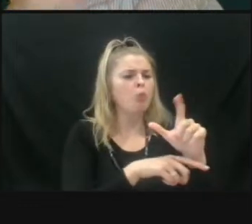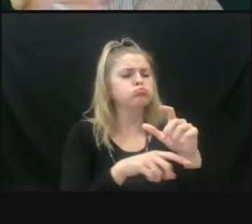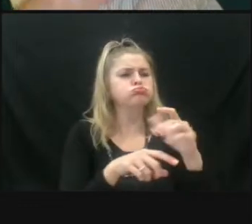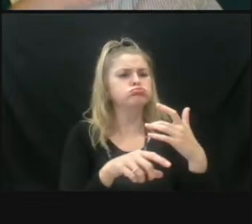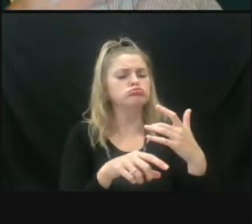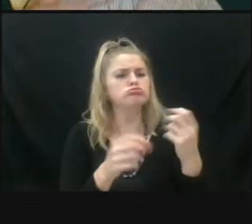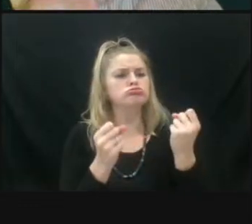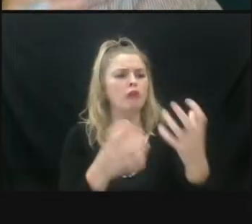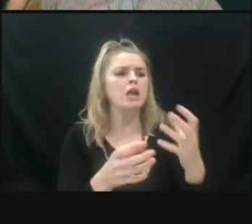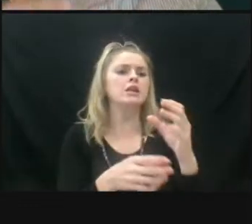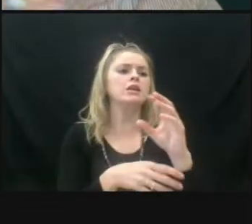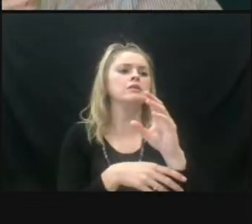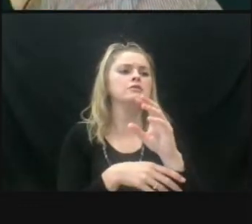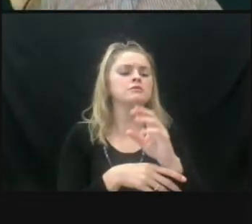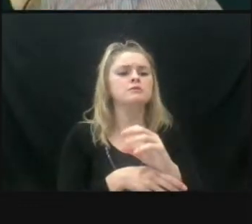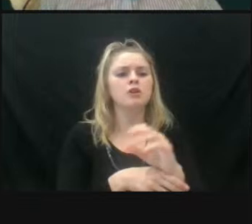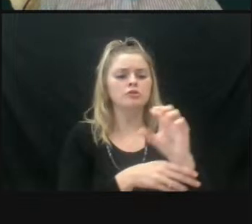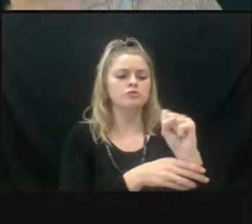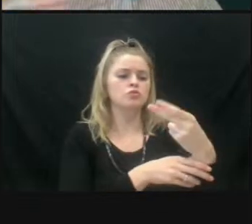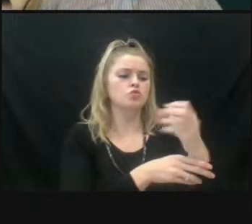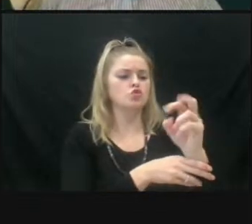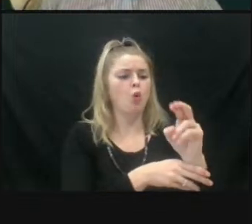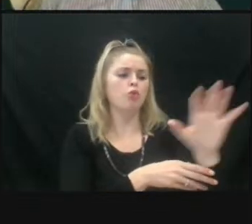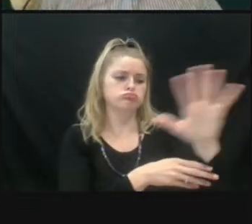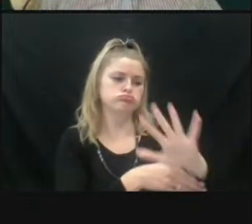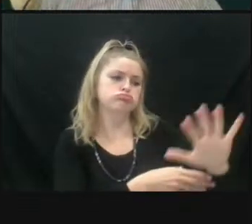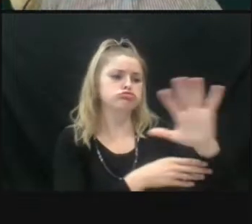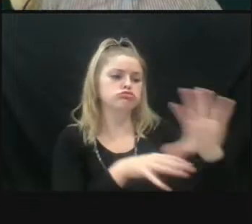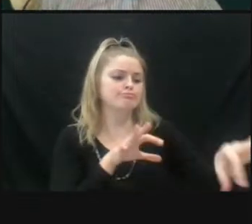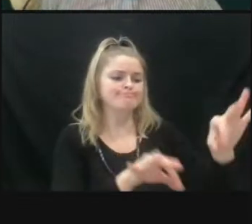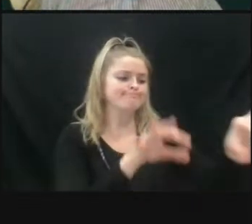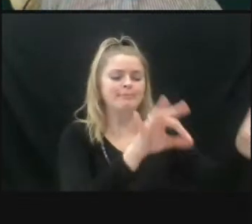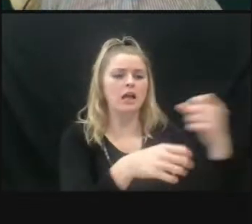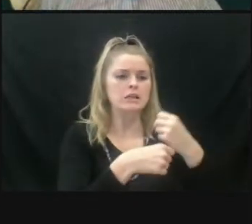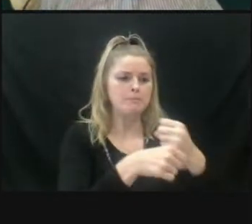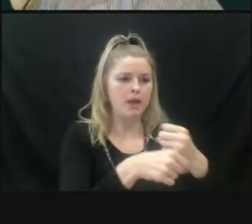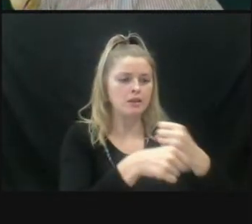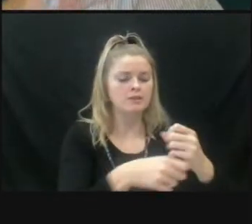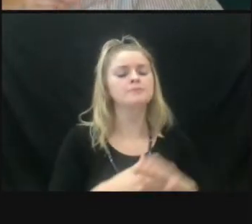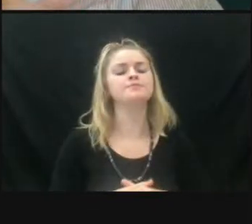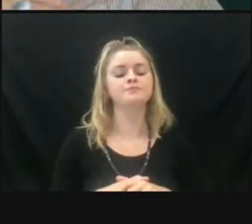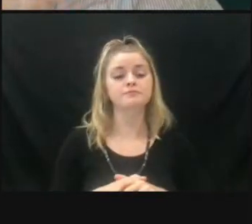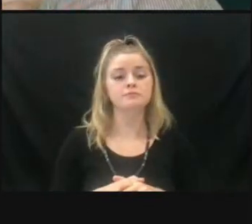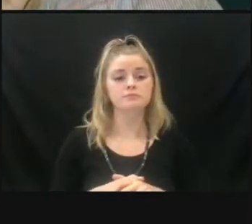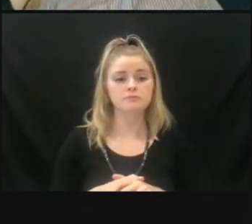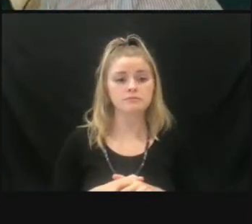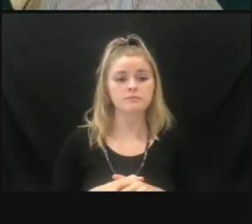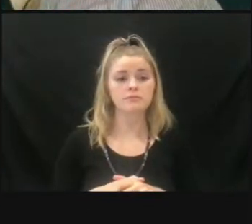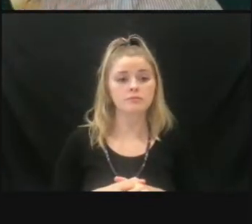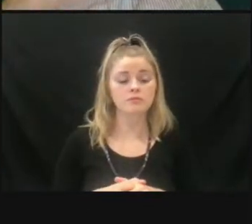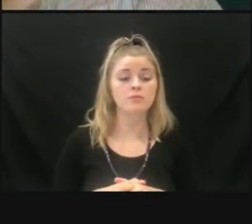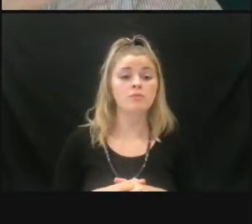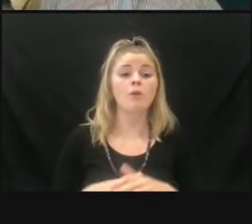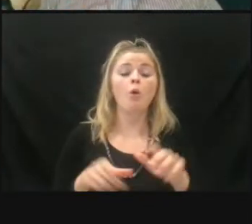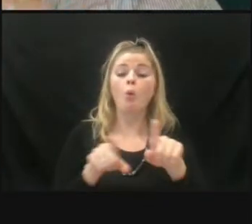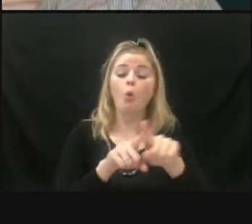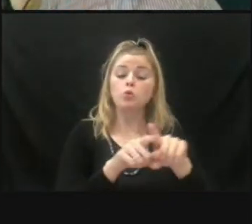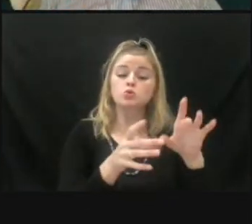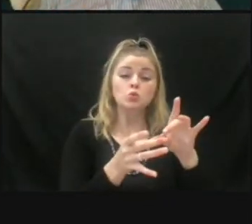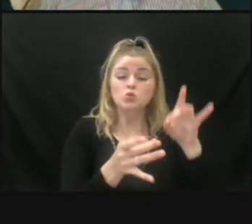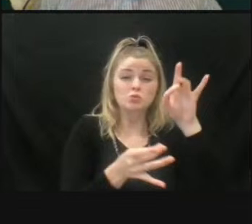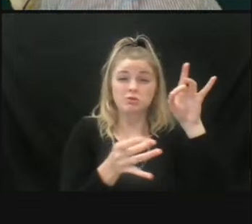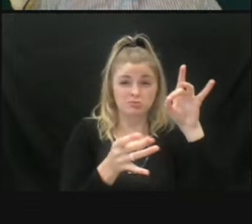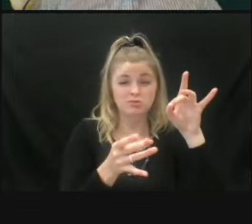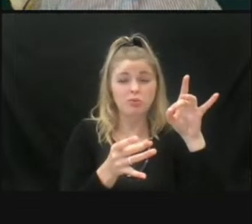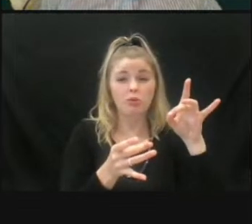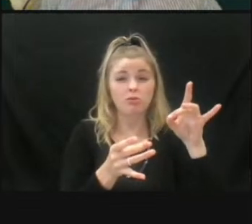of deep socio-spiritual significance in Eastern woodland societies and communities. Socio-spiritual meaning both significance in